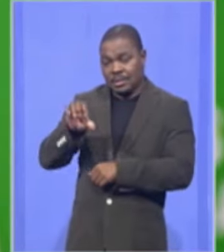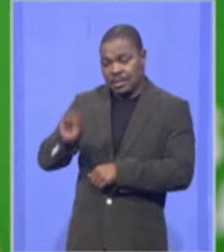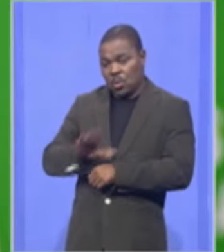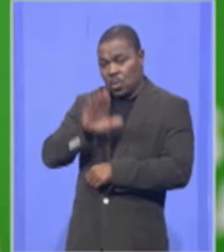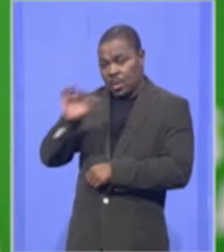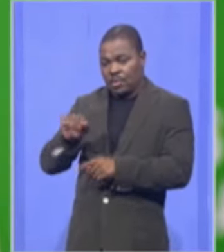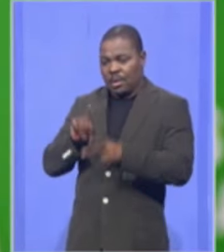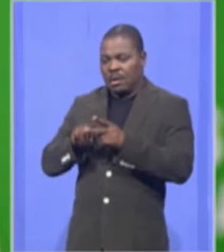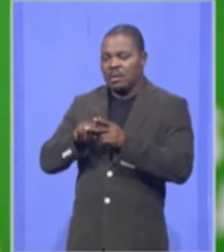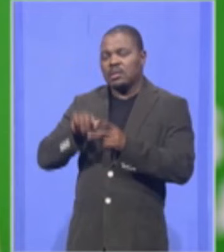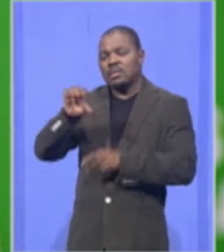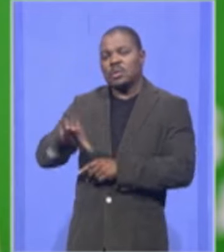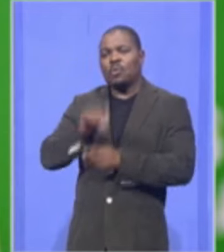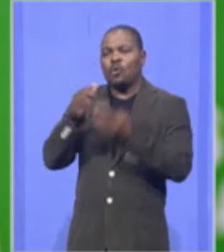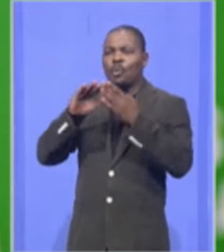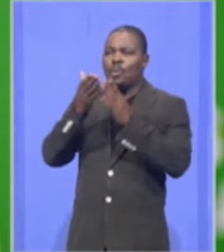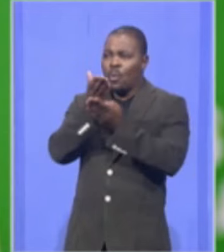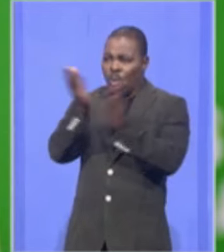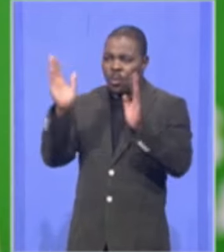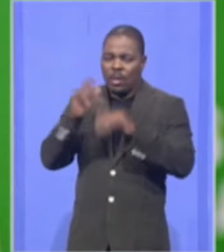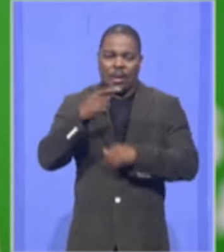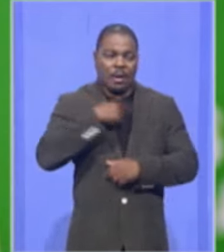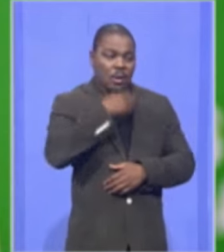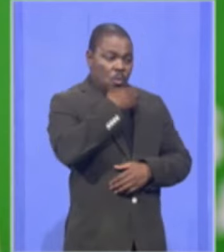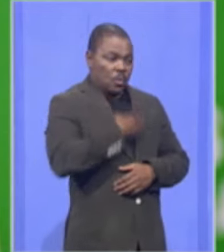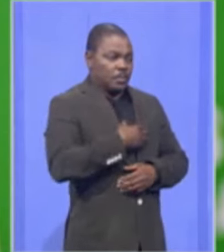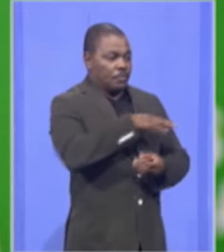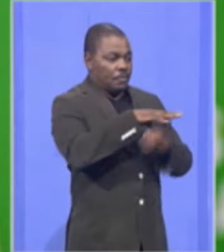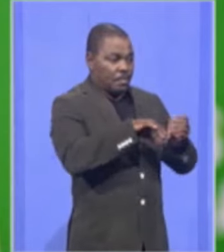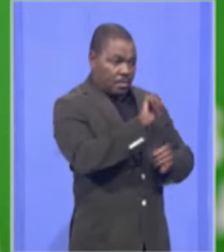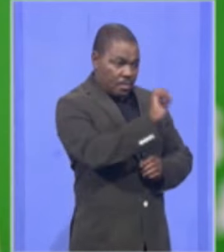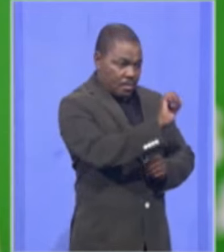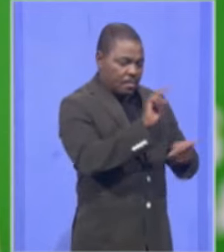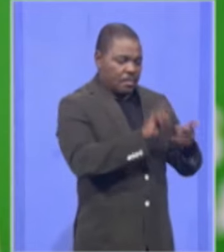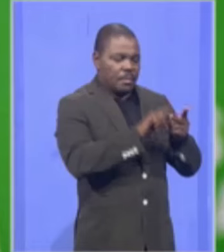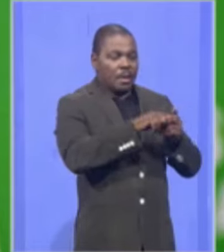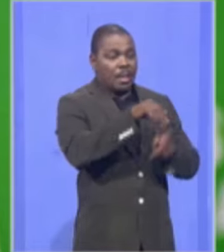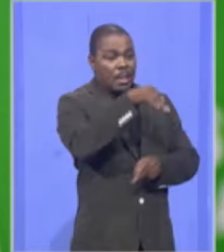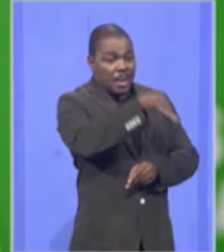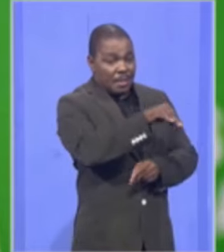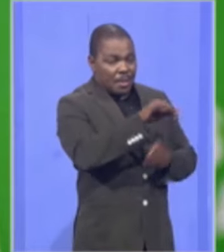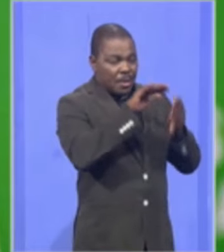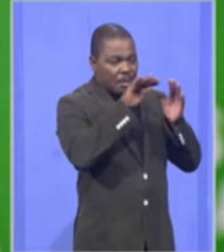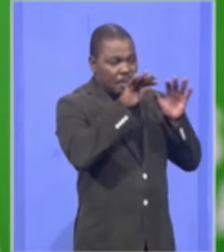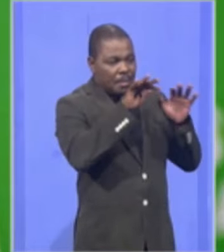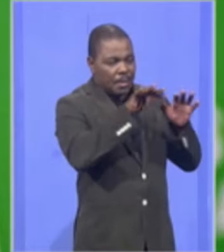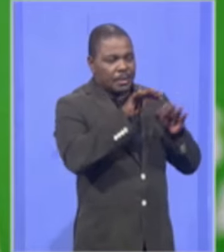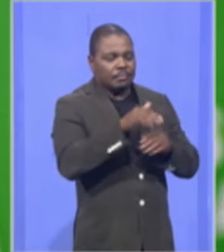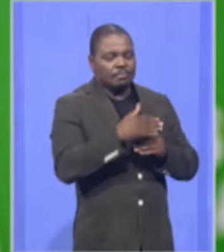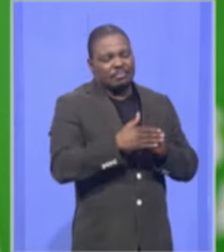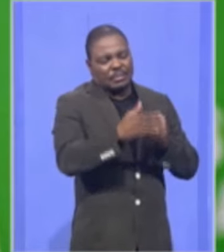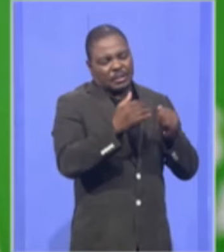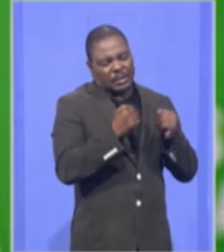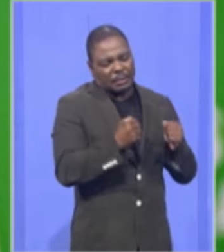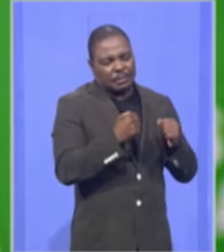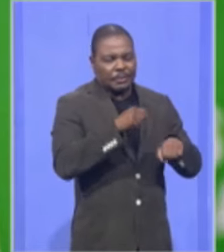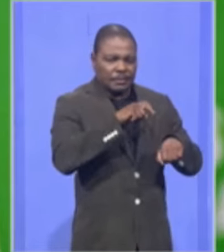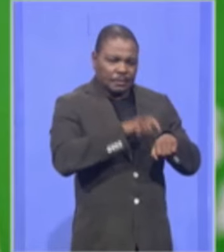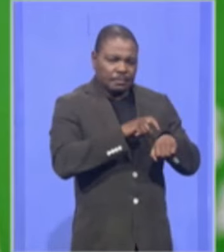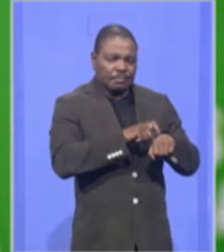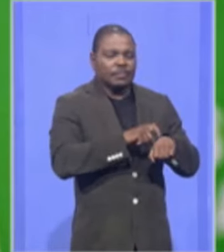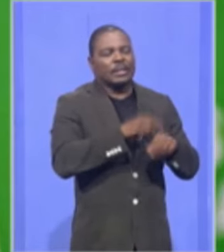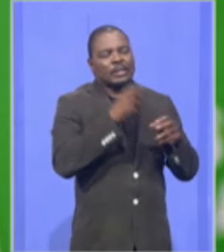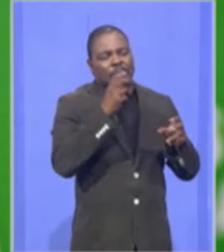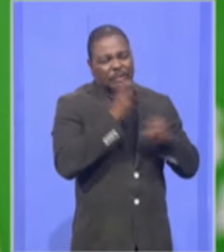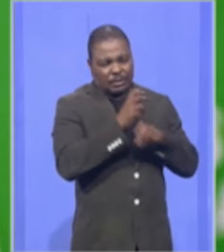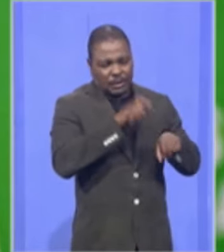South African society, I wish his family and the people of Namibia much strength during this time. May his